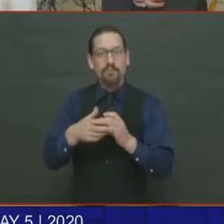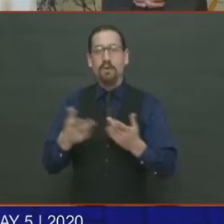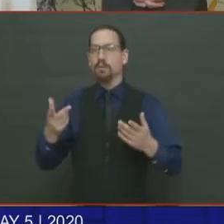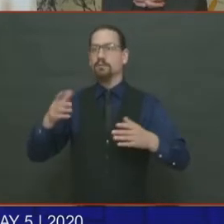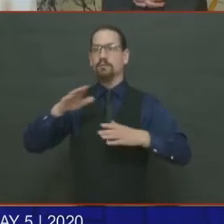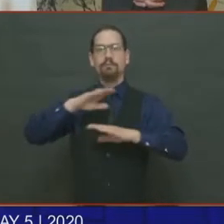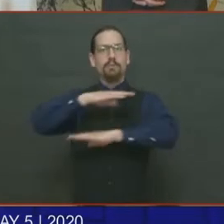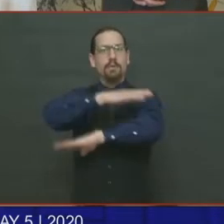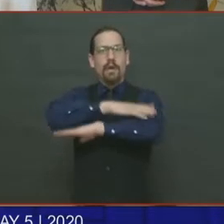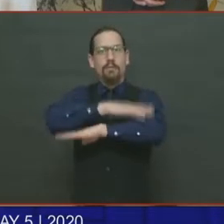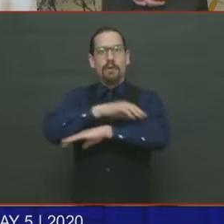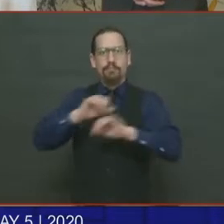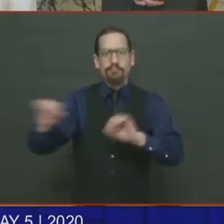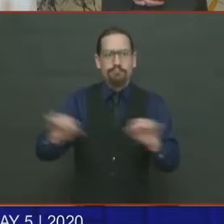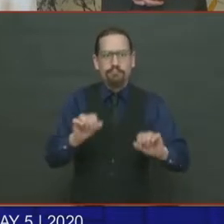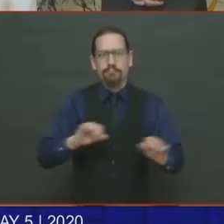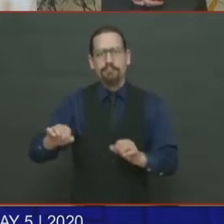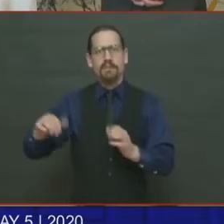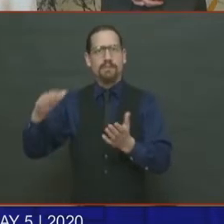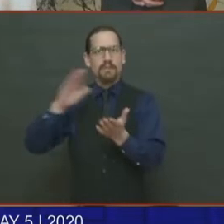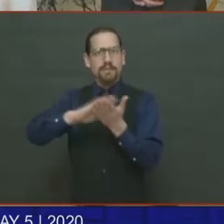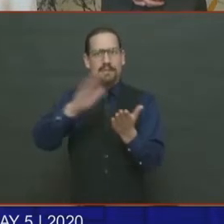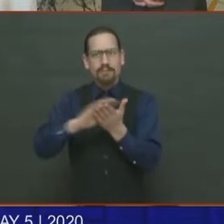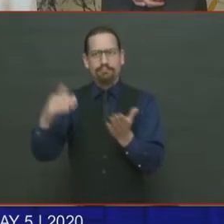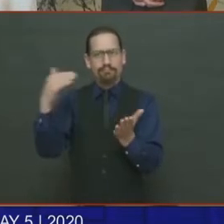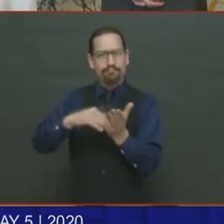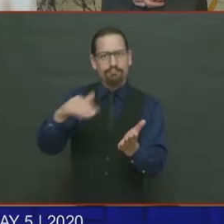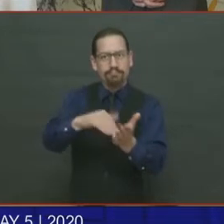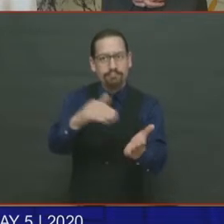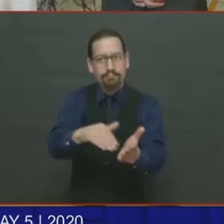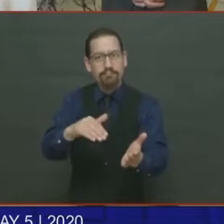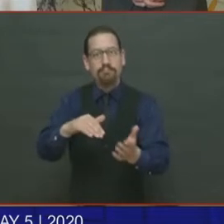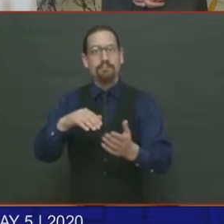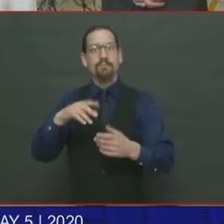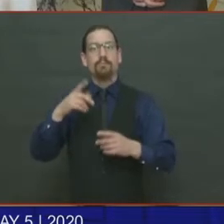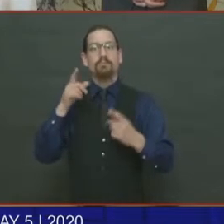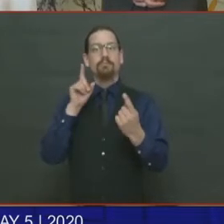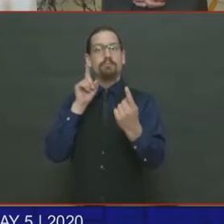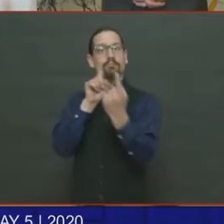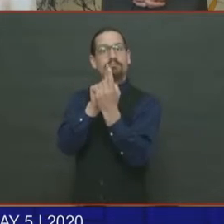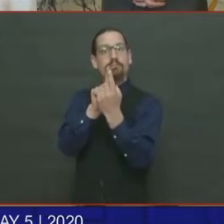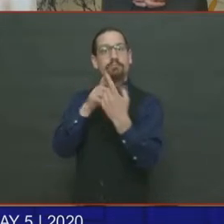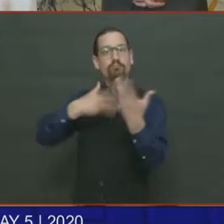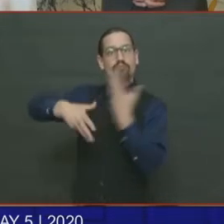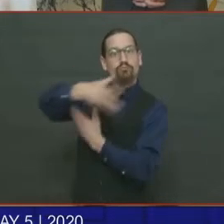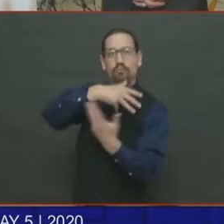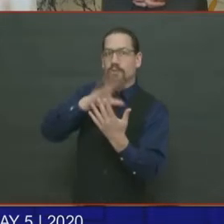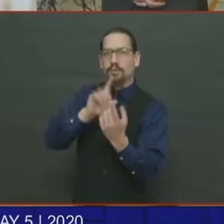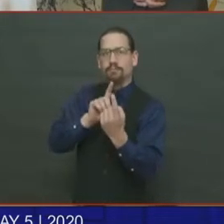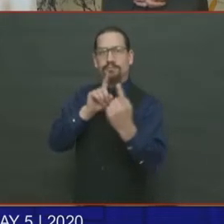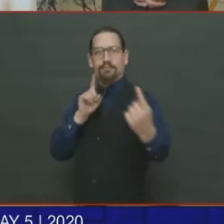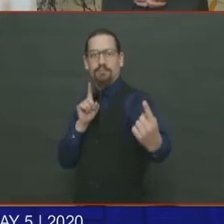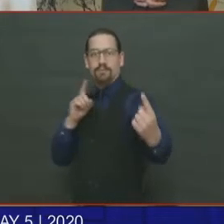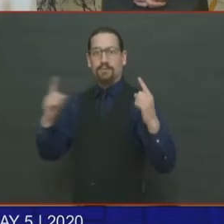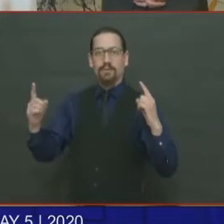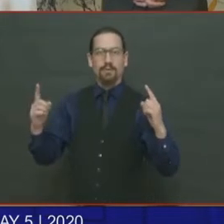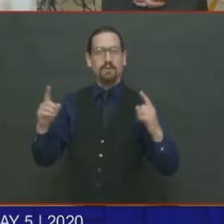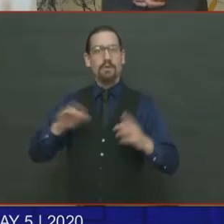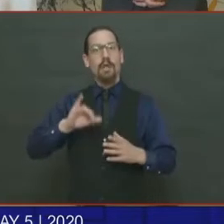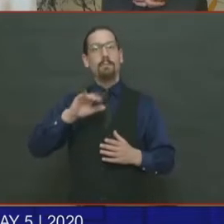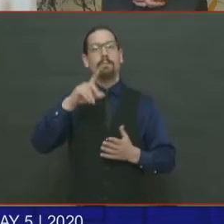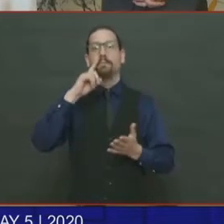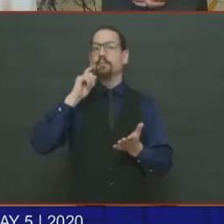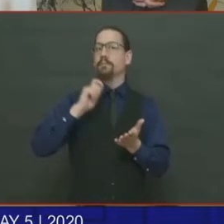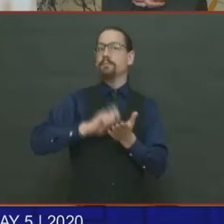household items, and maintaining a social distance of 6 feet. These are some of the many ways we've changed